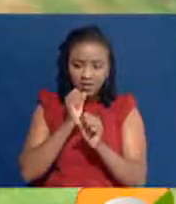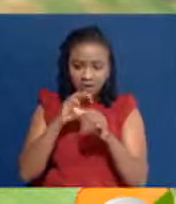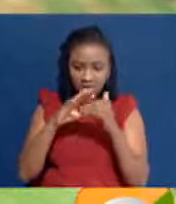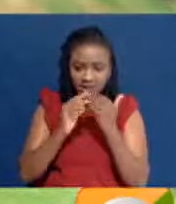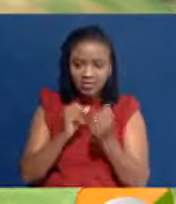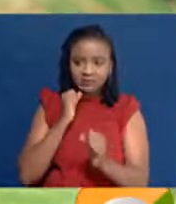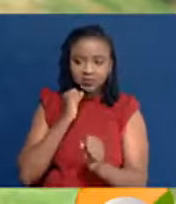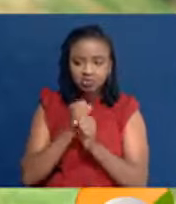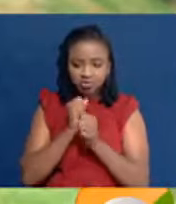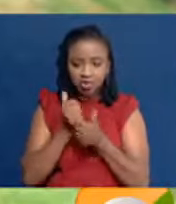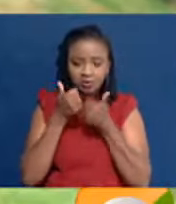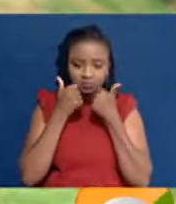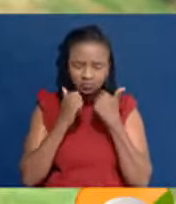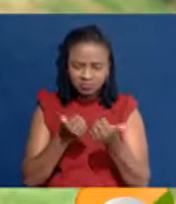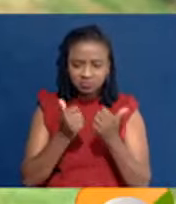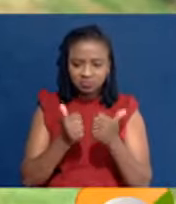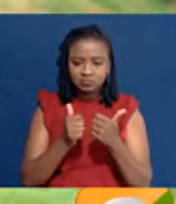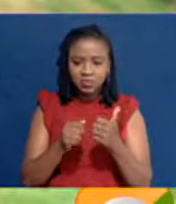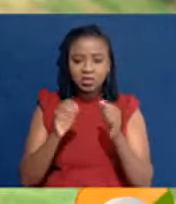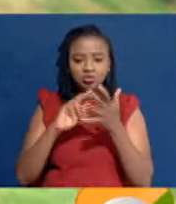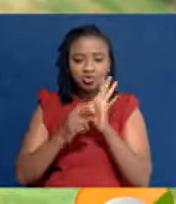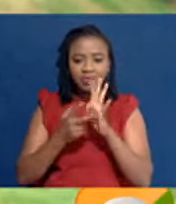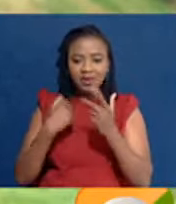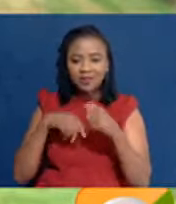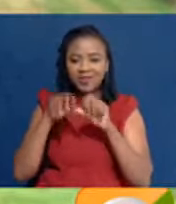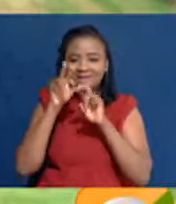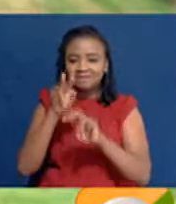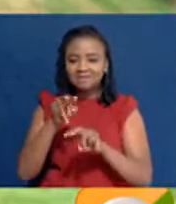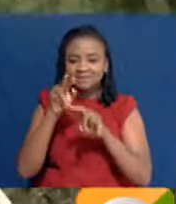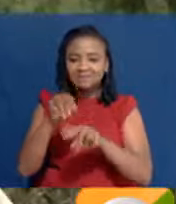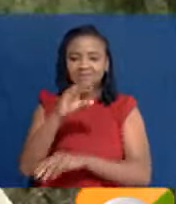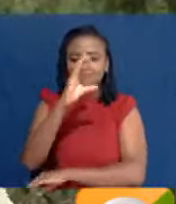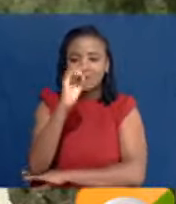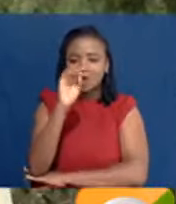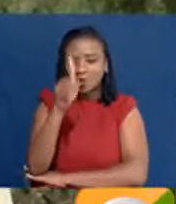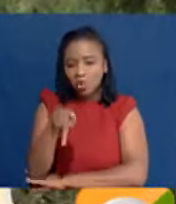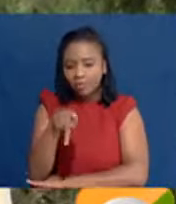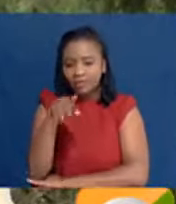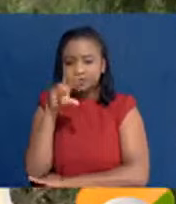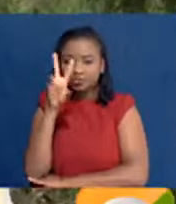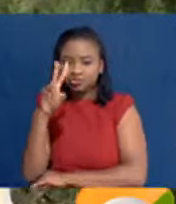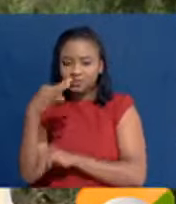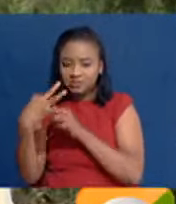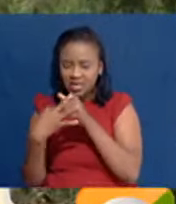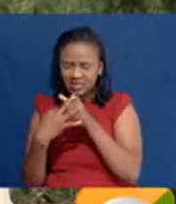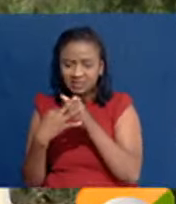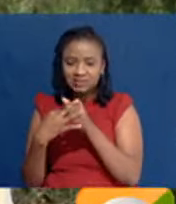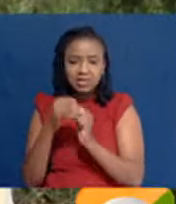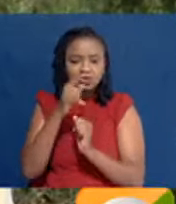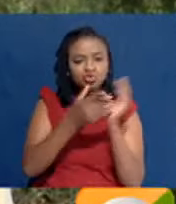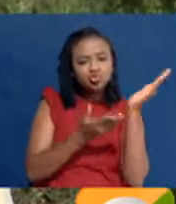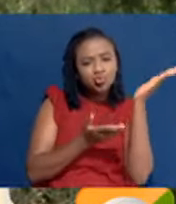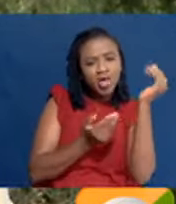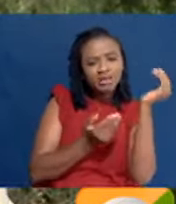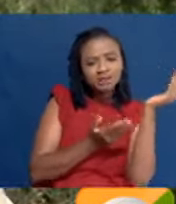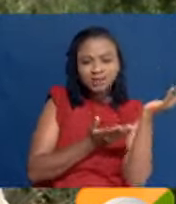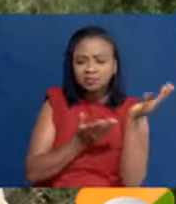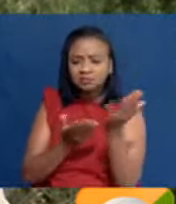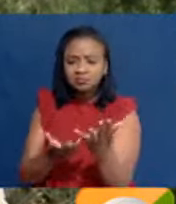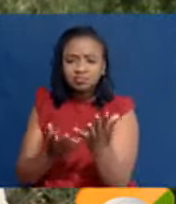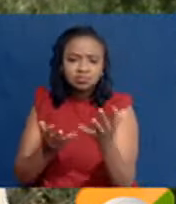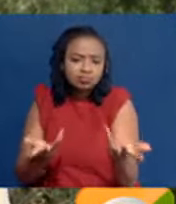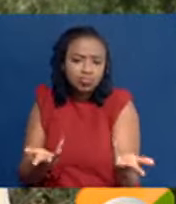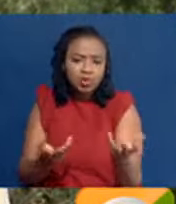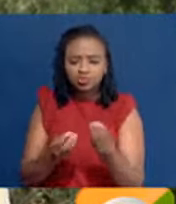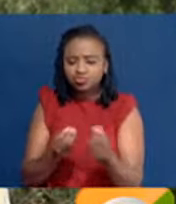So we're looking ahead to the UN General Assembly, COP28. What do you anticipate to bring to the table there? You